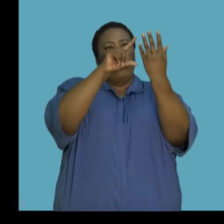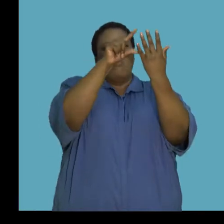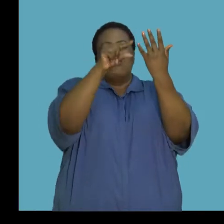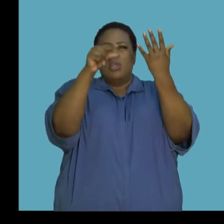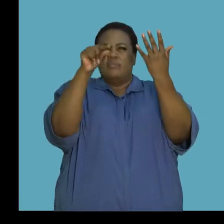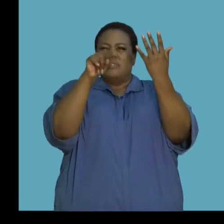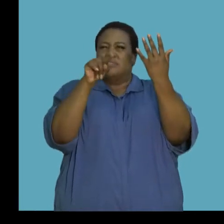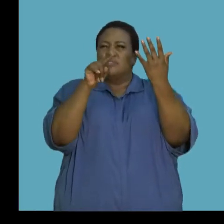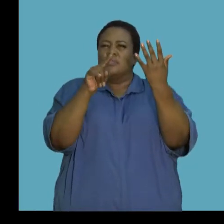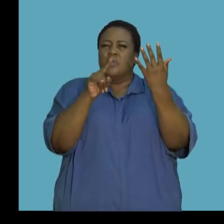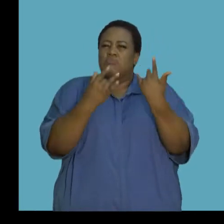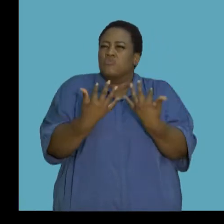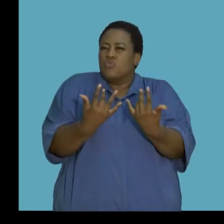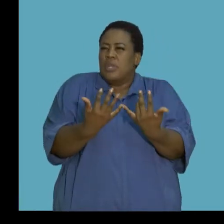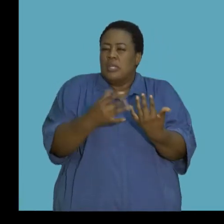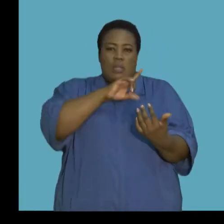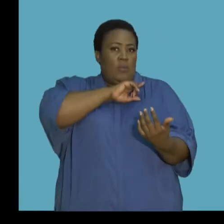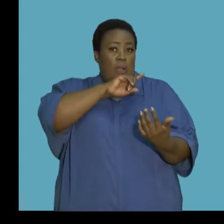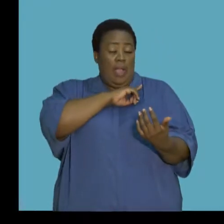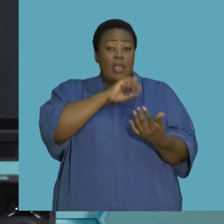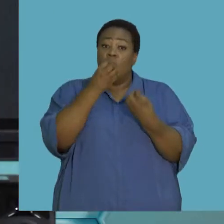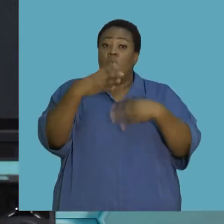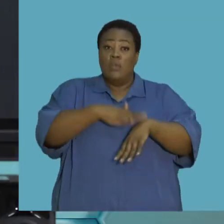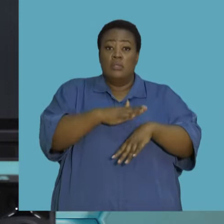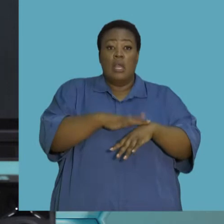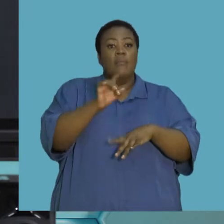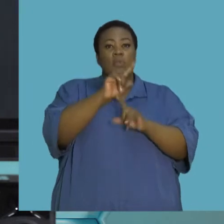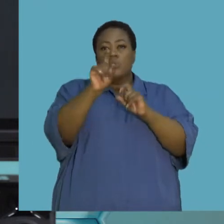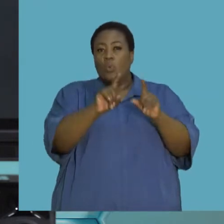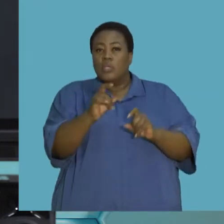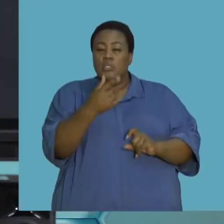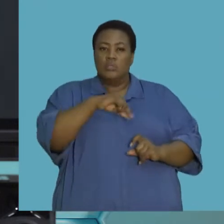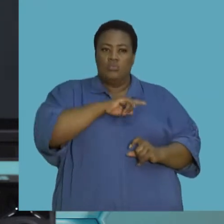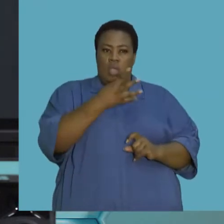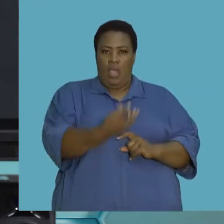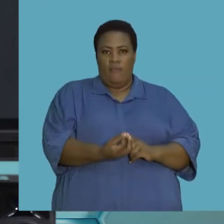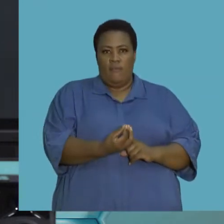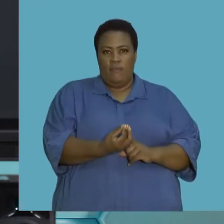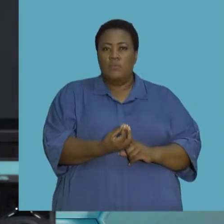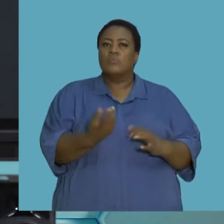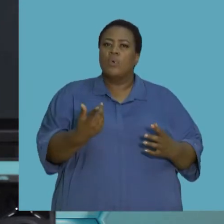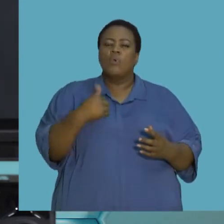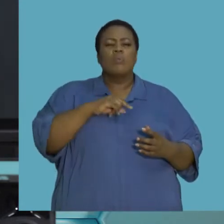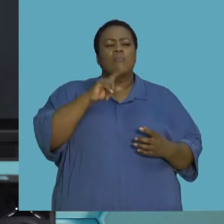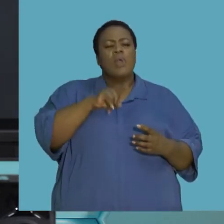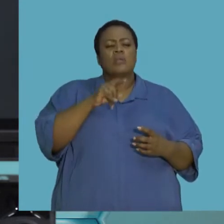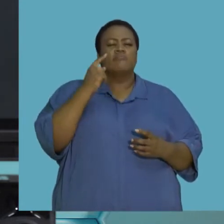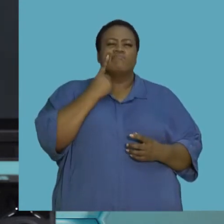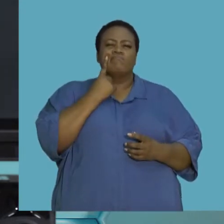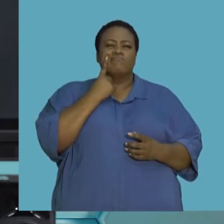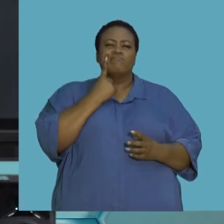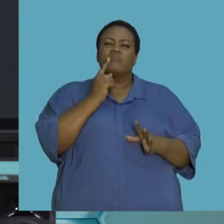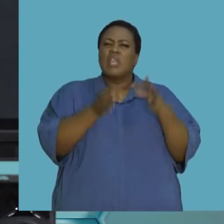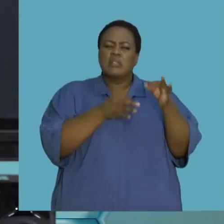color? And often this is a question that we asked, and we've got to kind of figure out, well, what is the explanation for